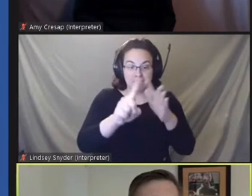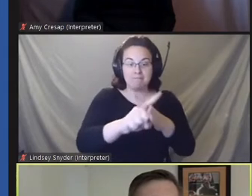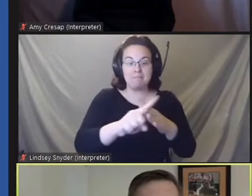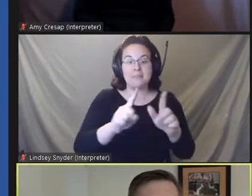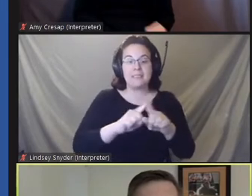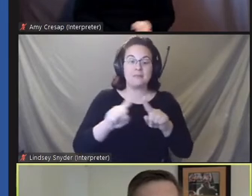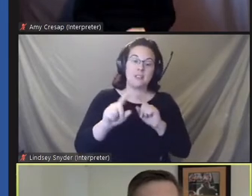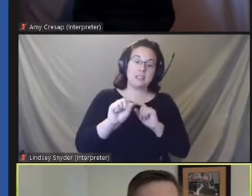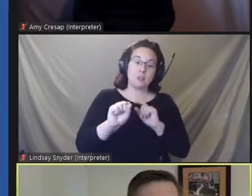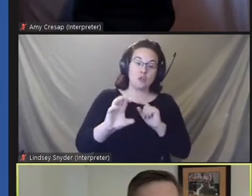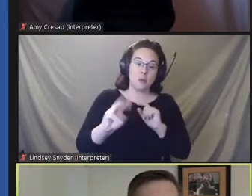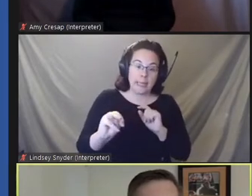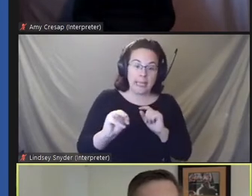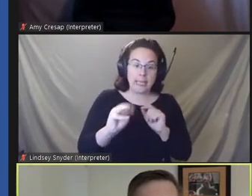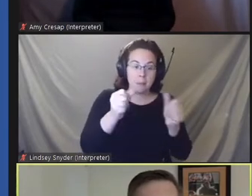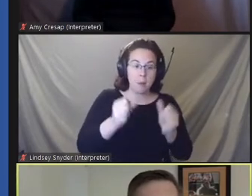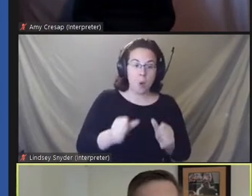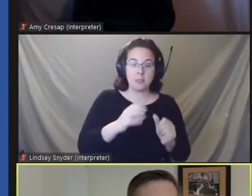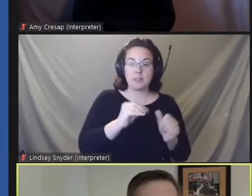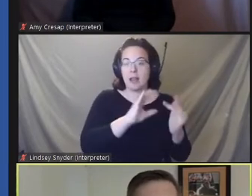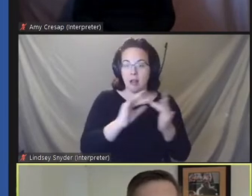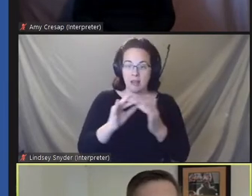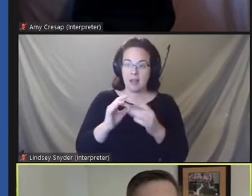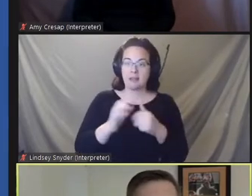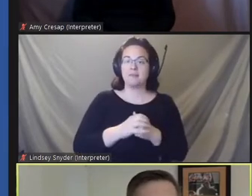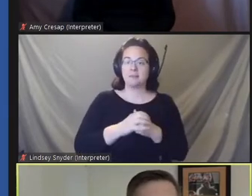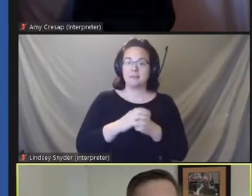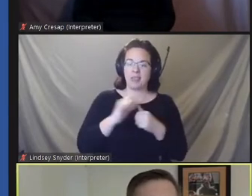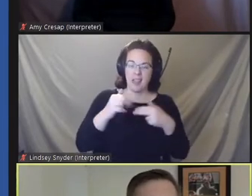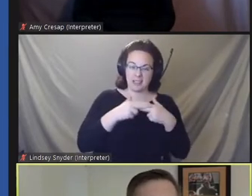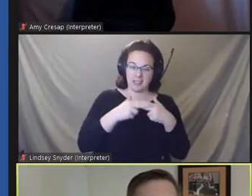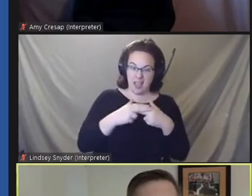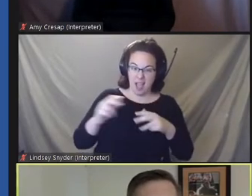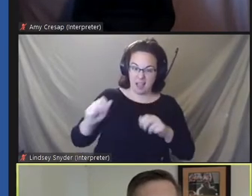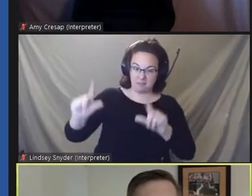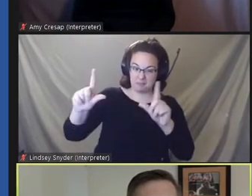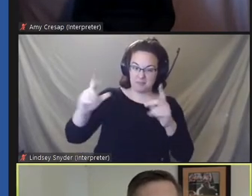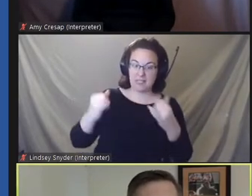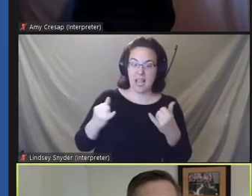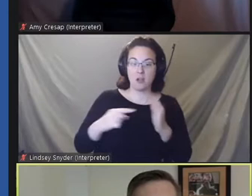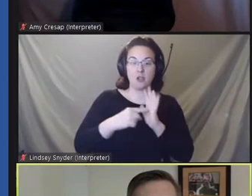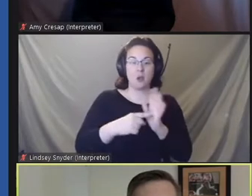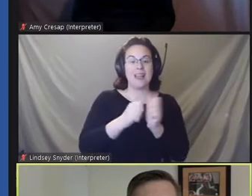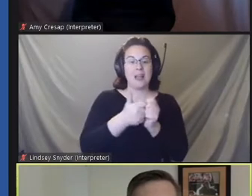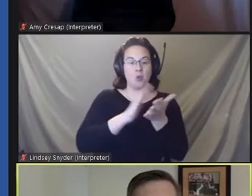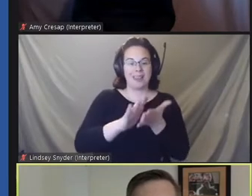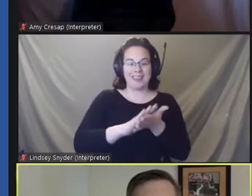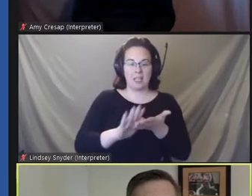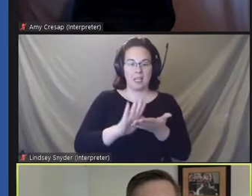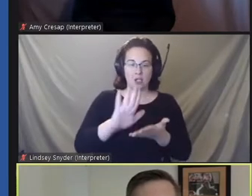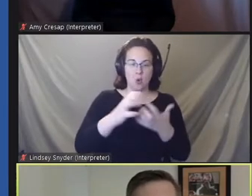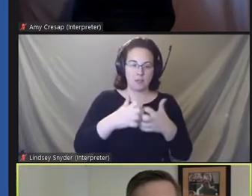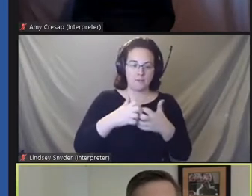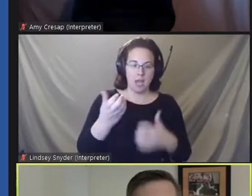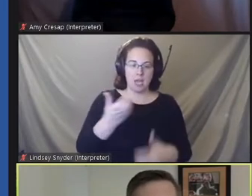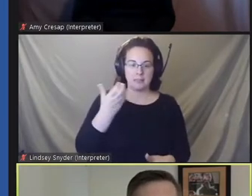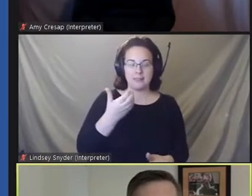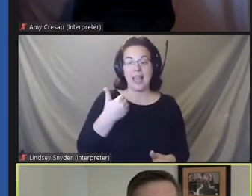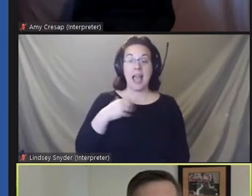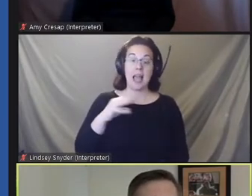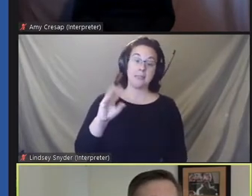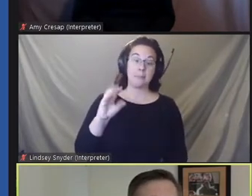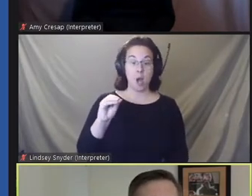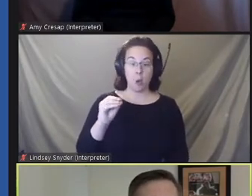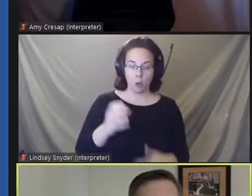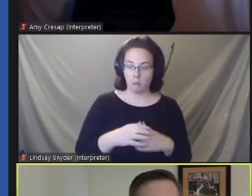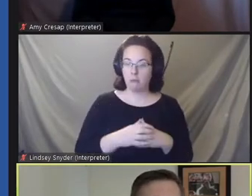media posts and online. The slide up now shows our How to Clean Your Device poster featuring Mo and tips like